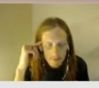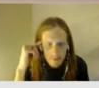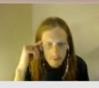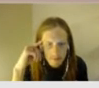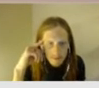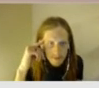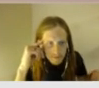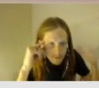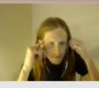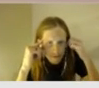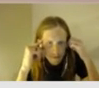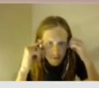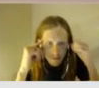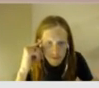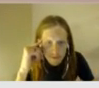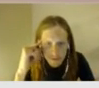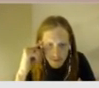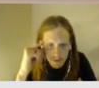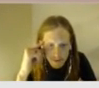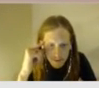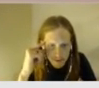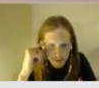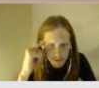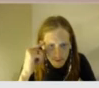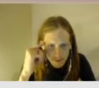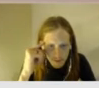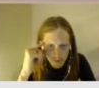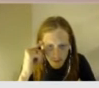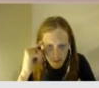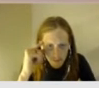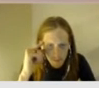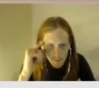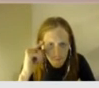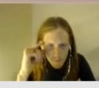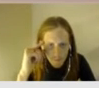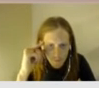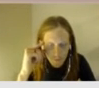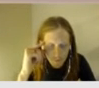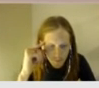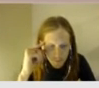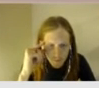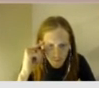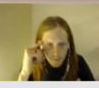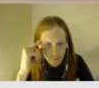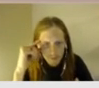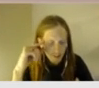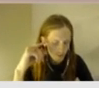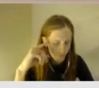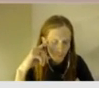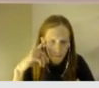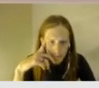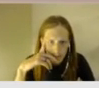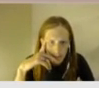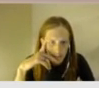if we have better understanding of other people, I think society is just better. We are invested in